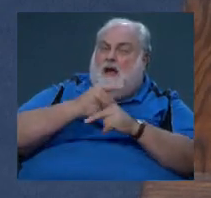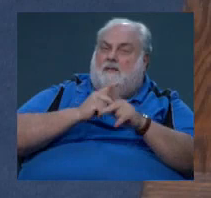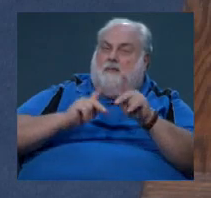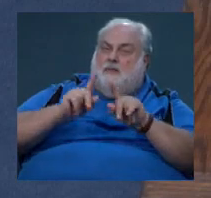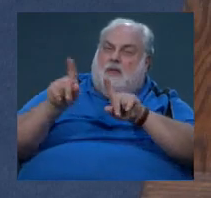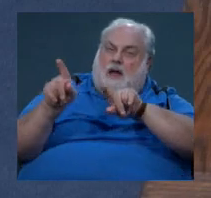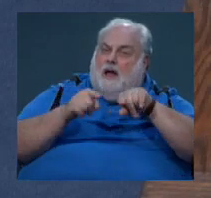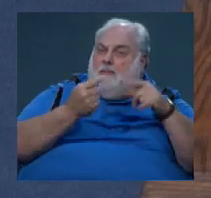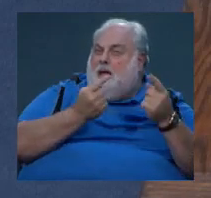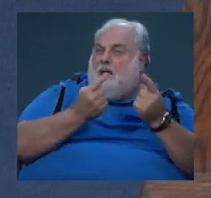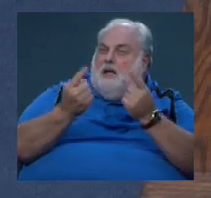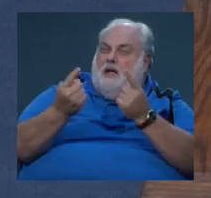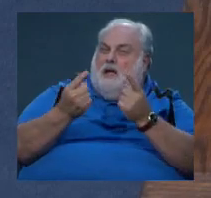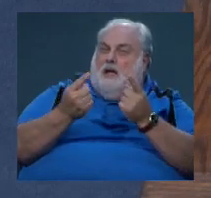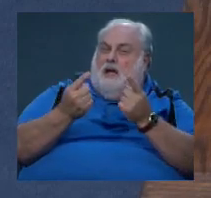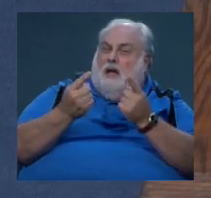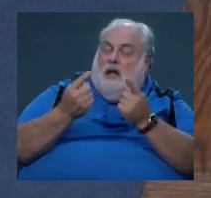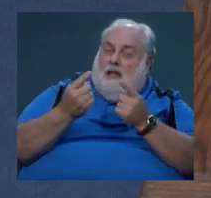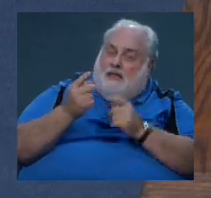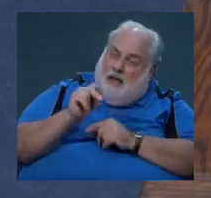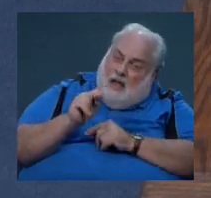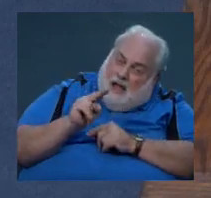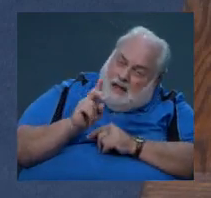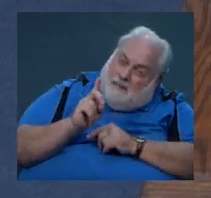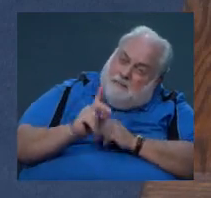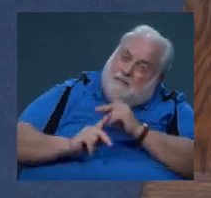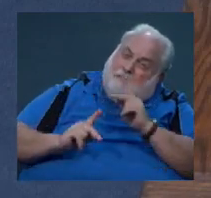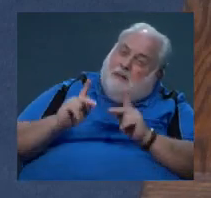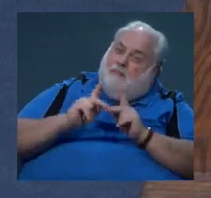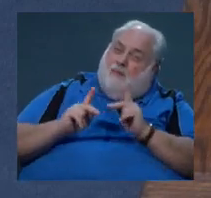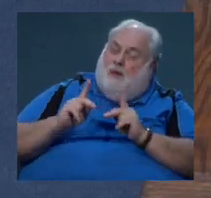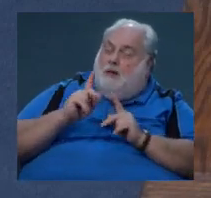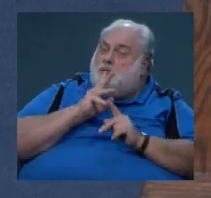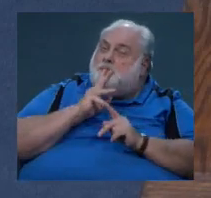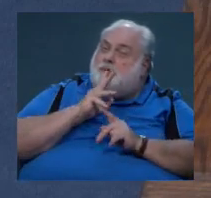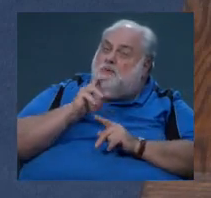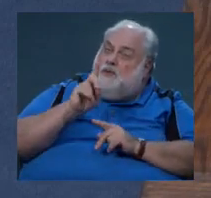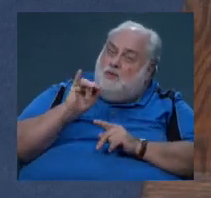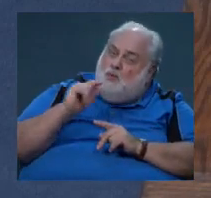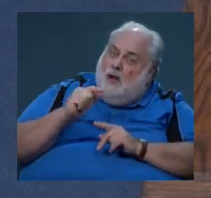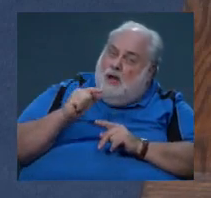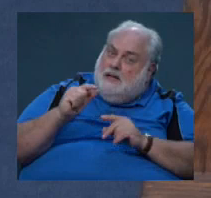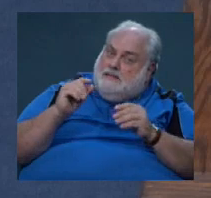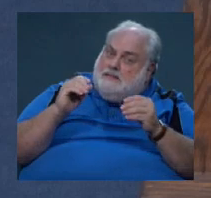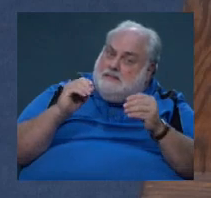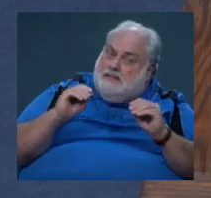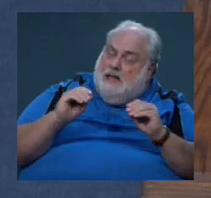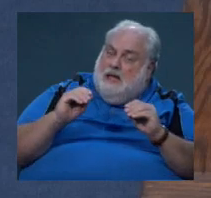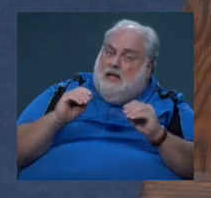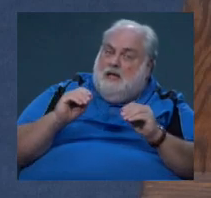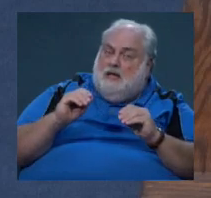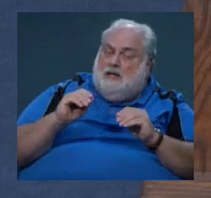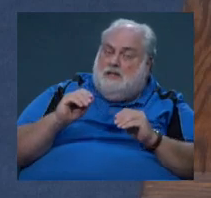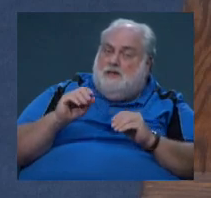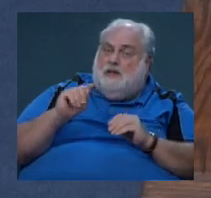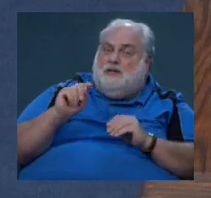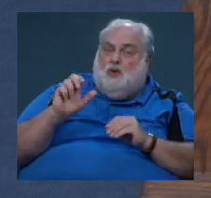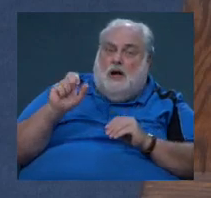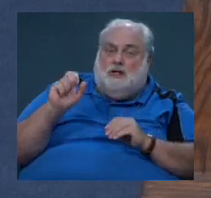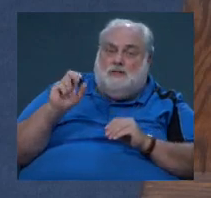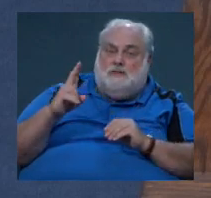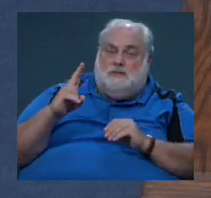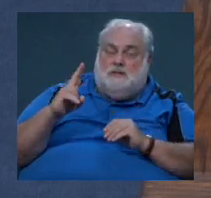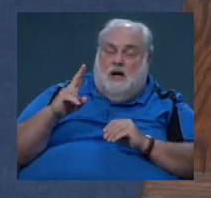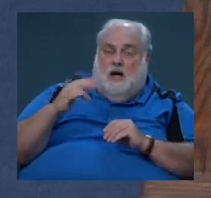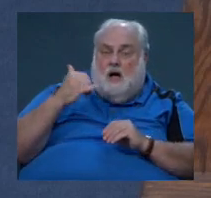and the type people. When I say the type people, I'm talking about the drug dealing. The trash, I've called